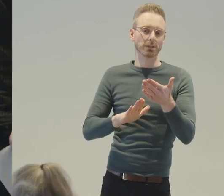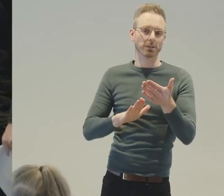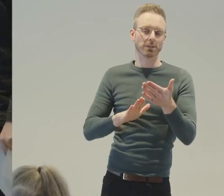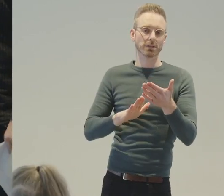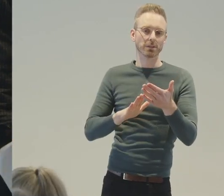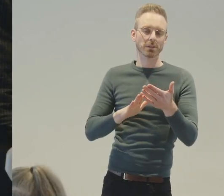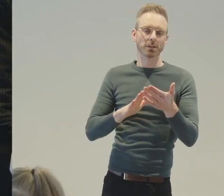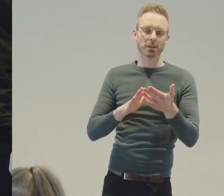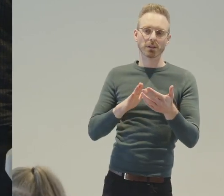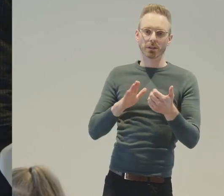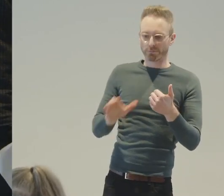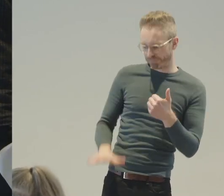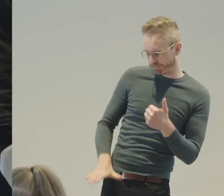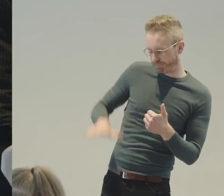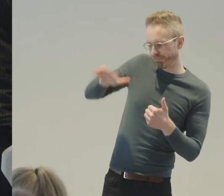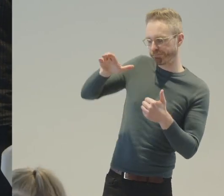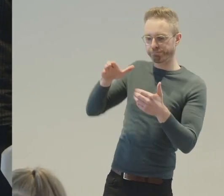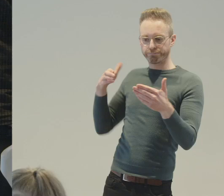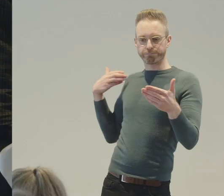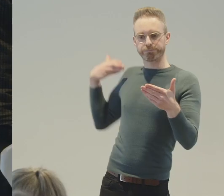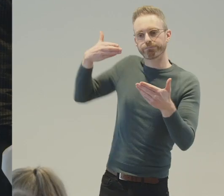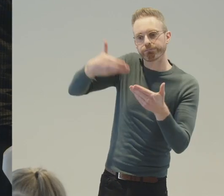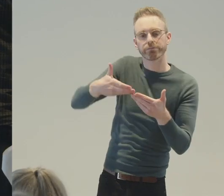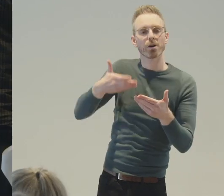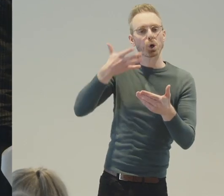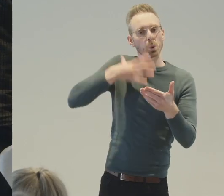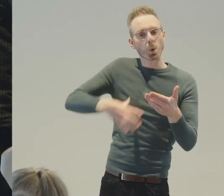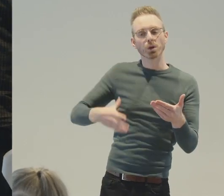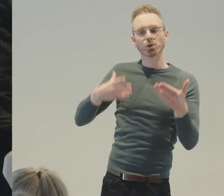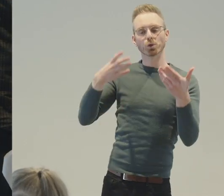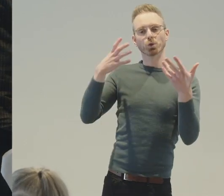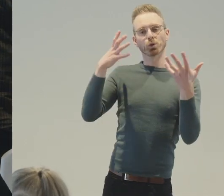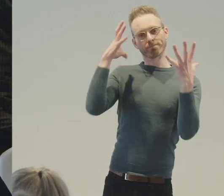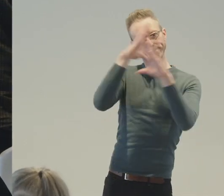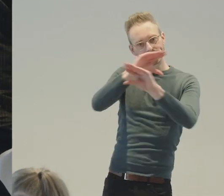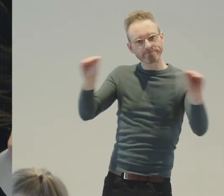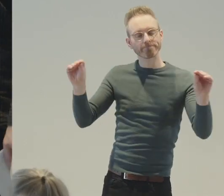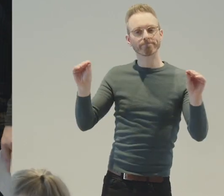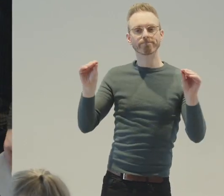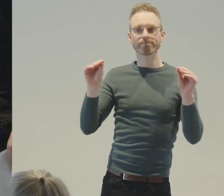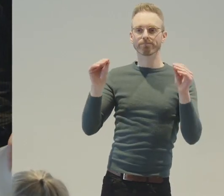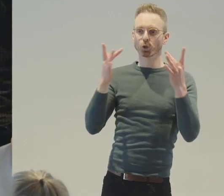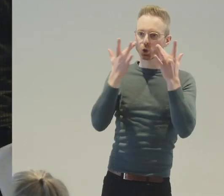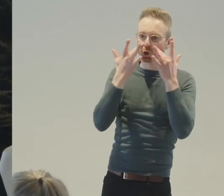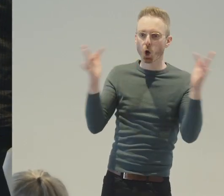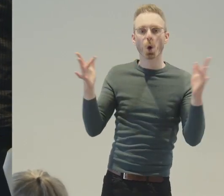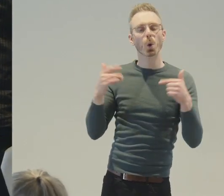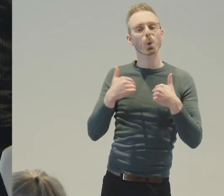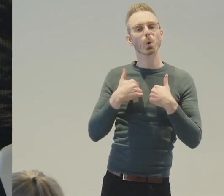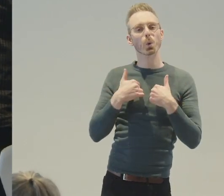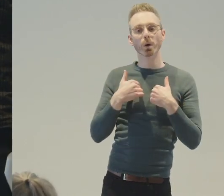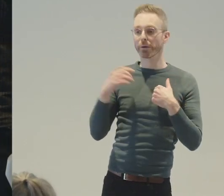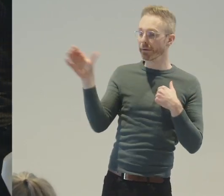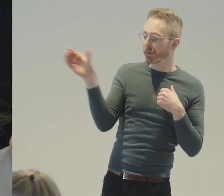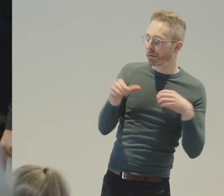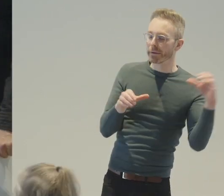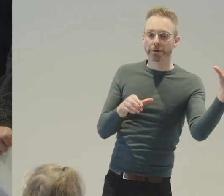to other people, because you can draw on them, like their